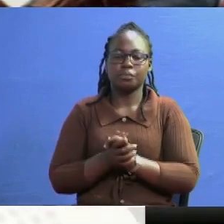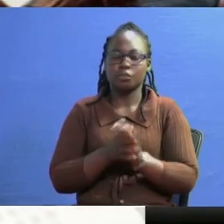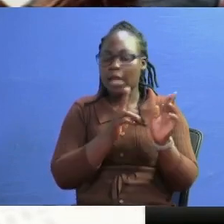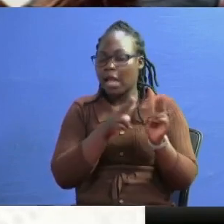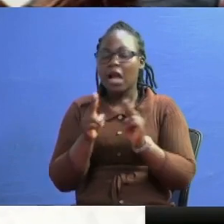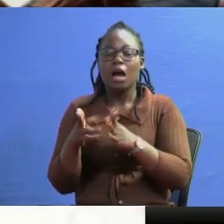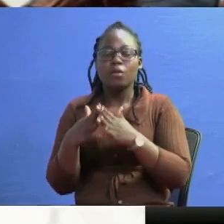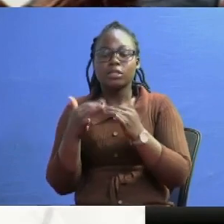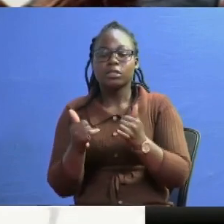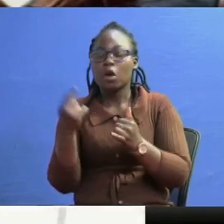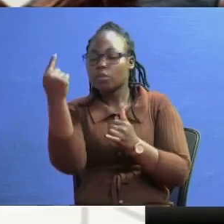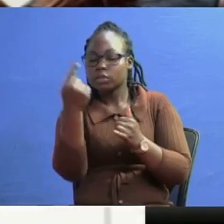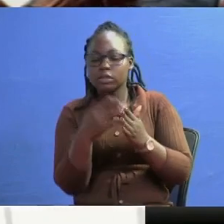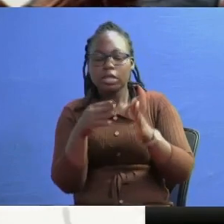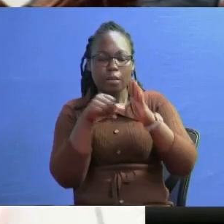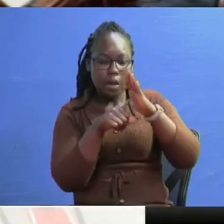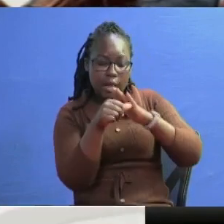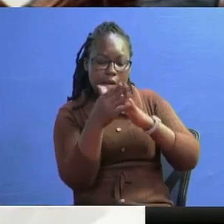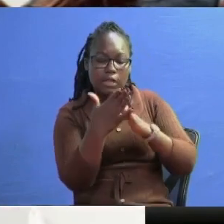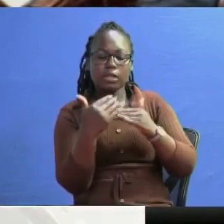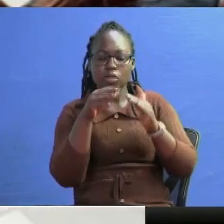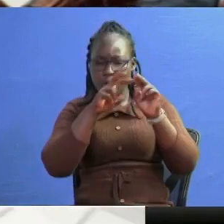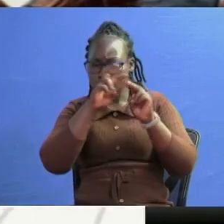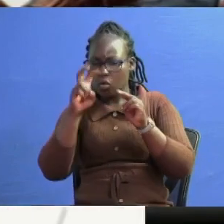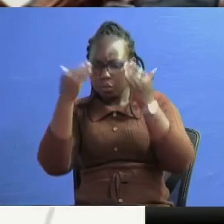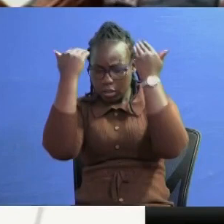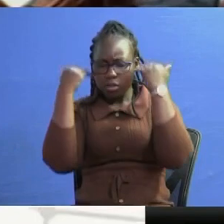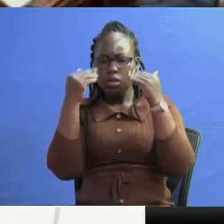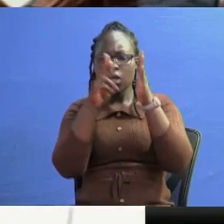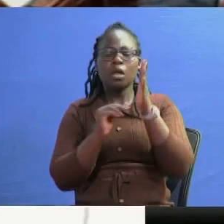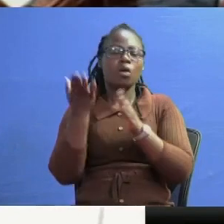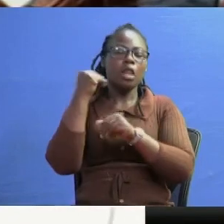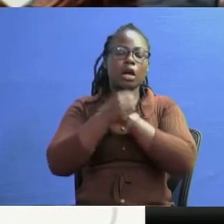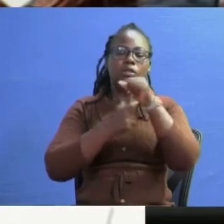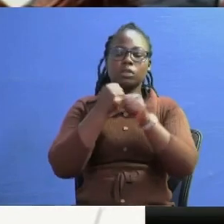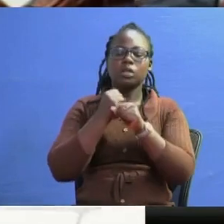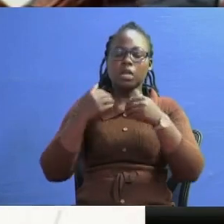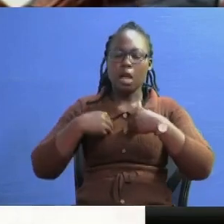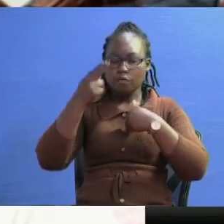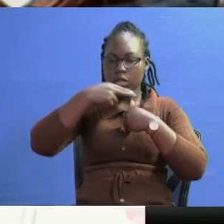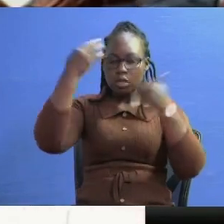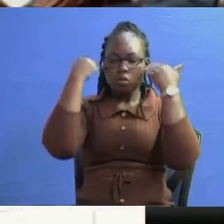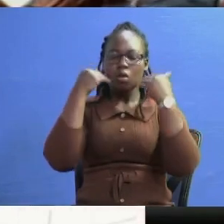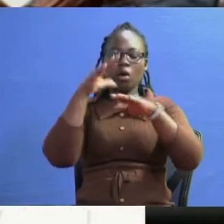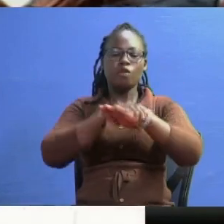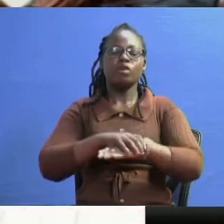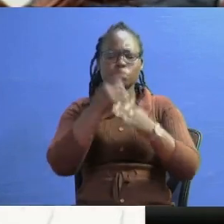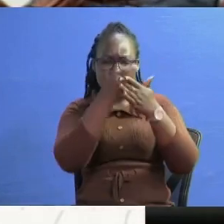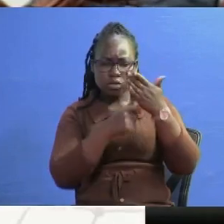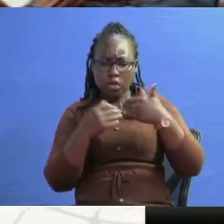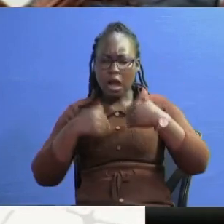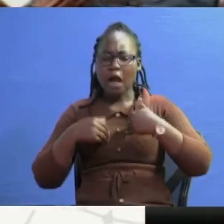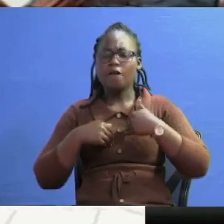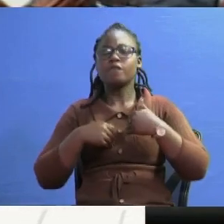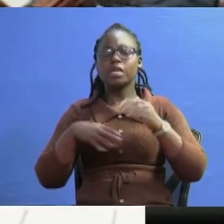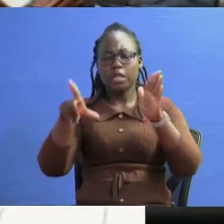However, its legality came under scrutiny following a High Court ruling last year. In its ruling, the High Court found that the levy was lacking of a